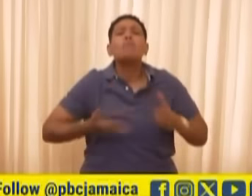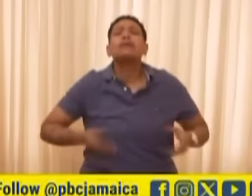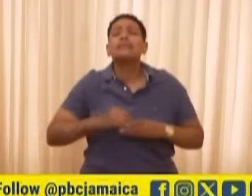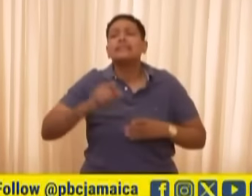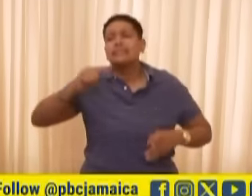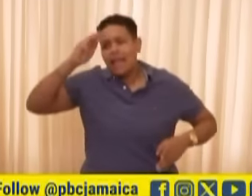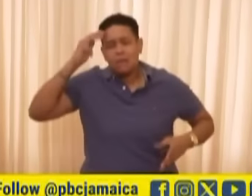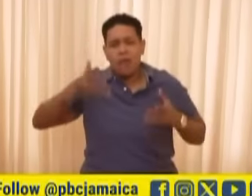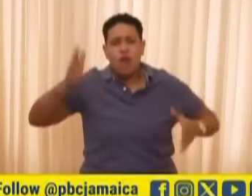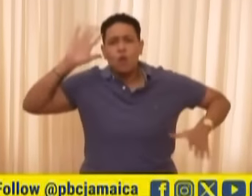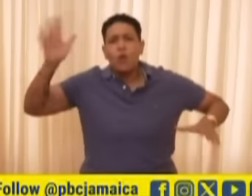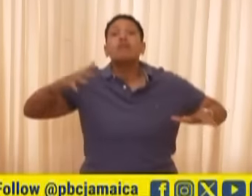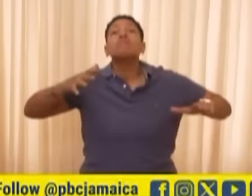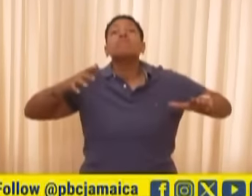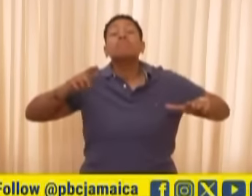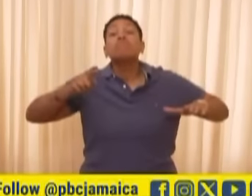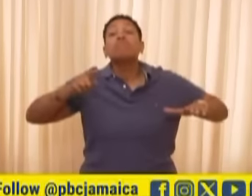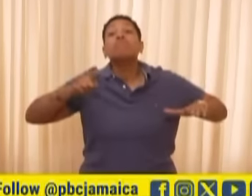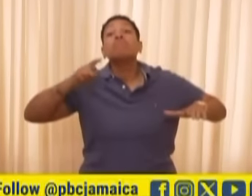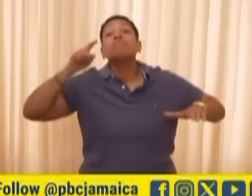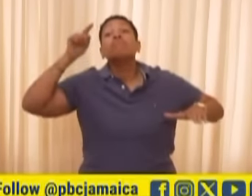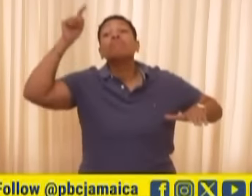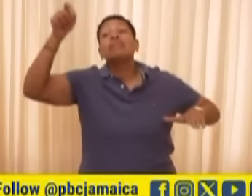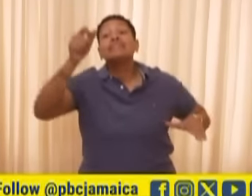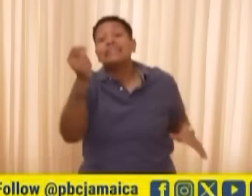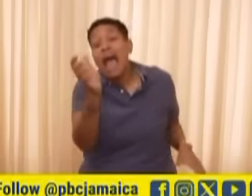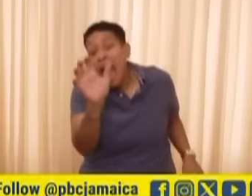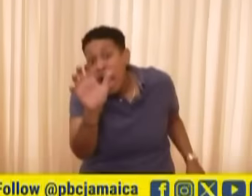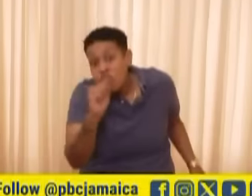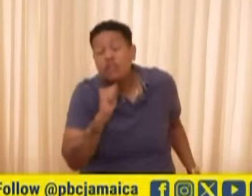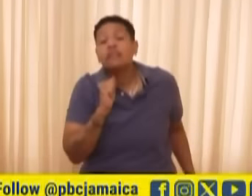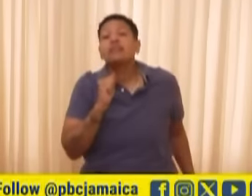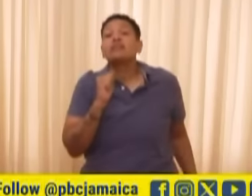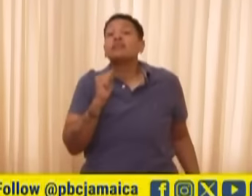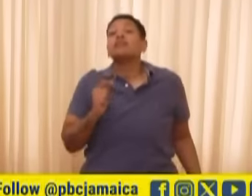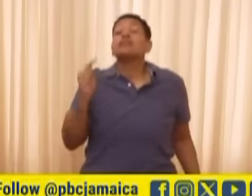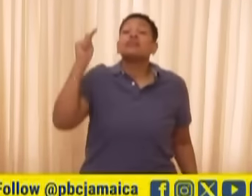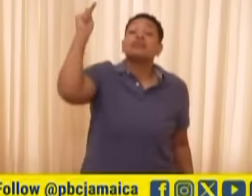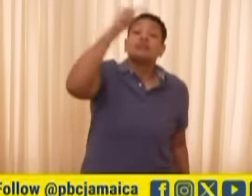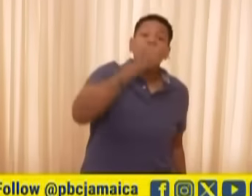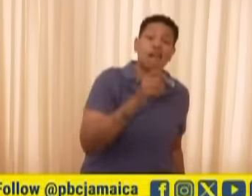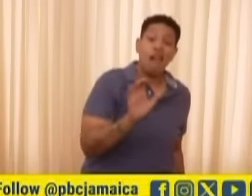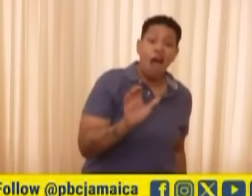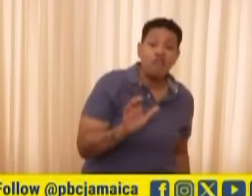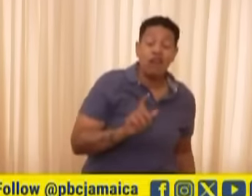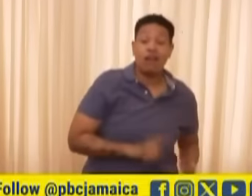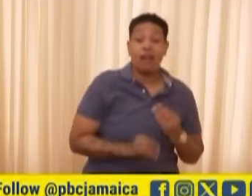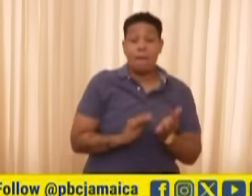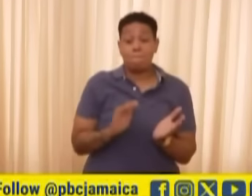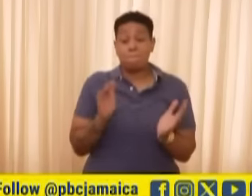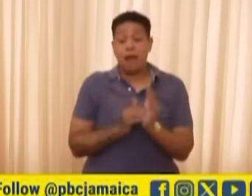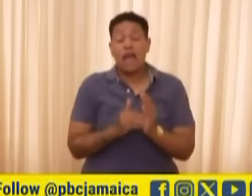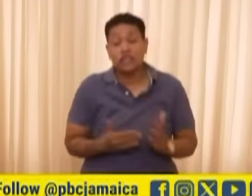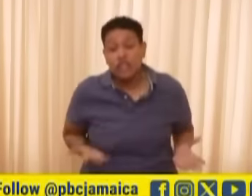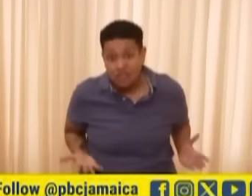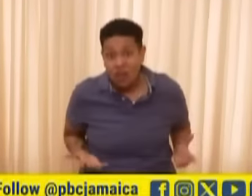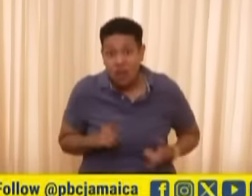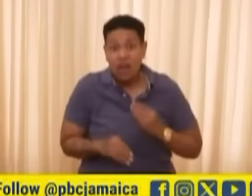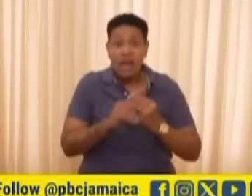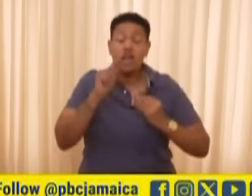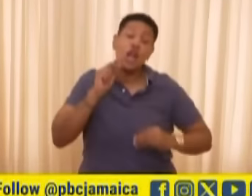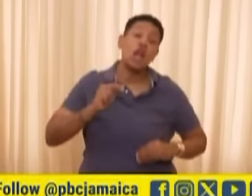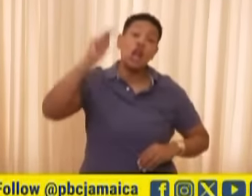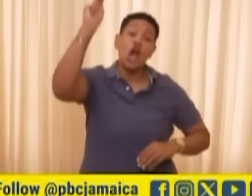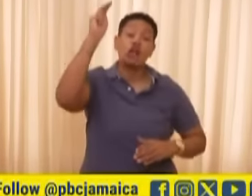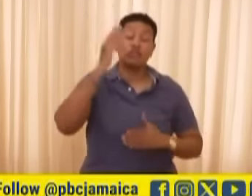St. Mary will be moving over to St. Catherine, moving over to Clarendon and Manchester, and in the